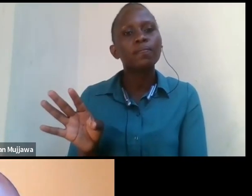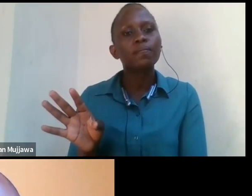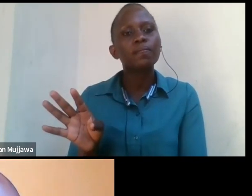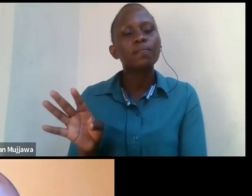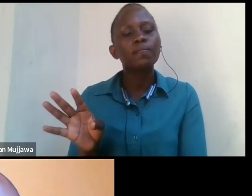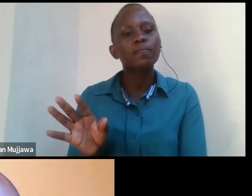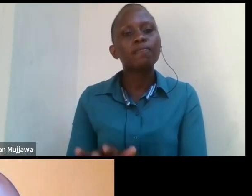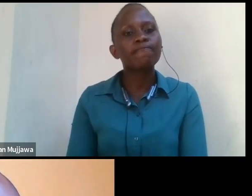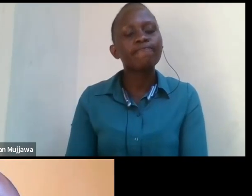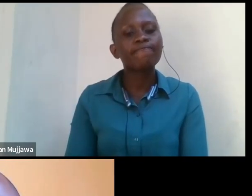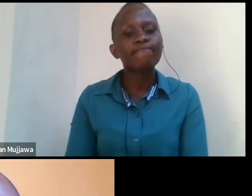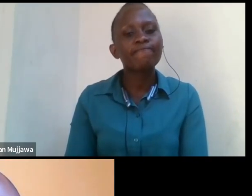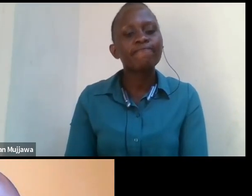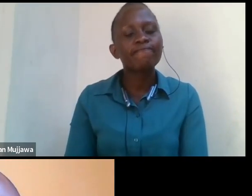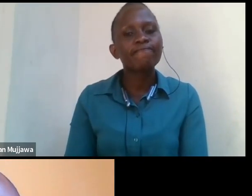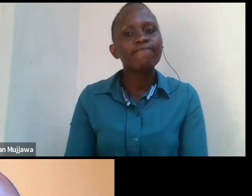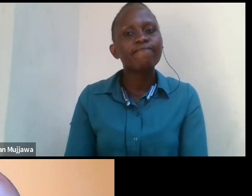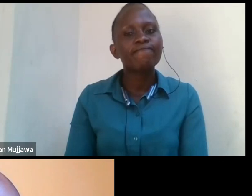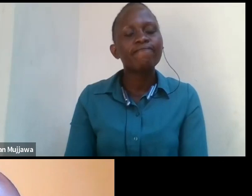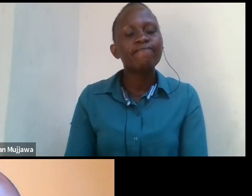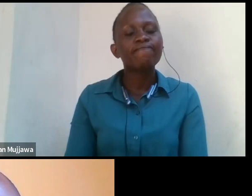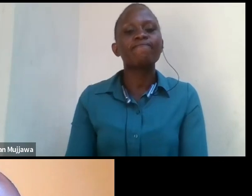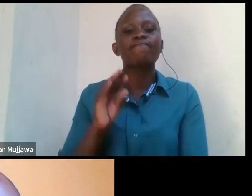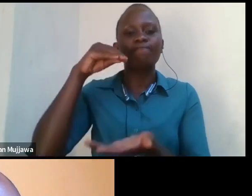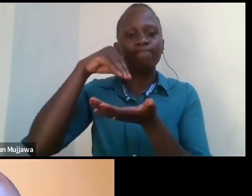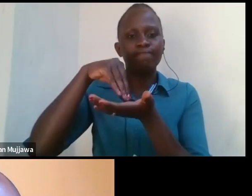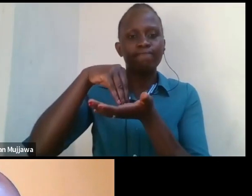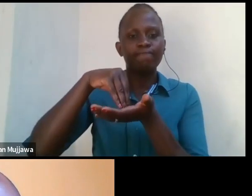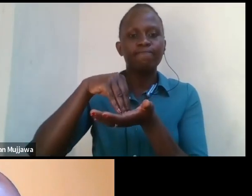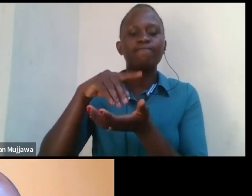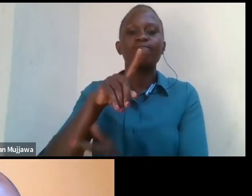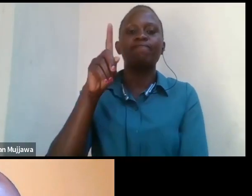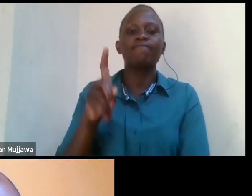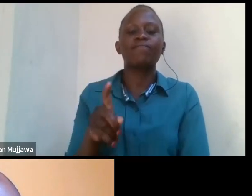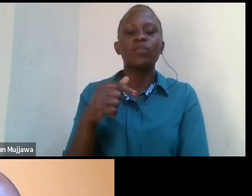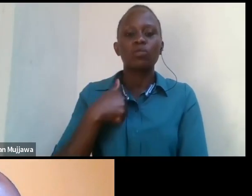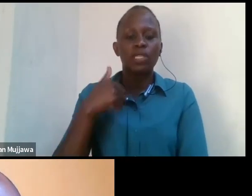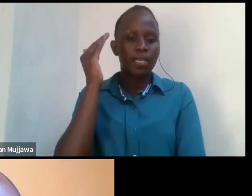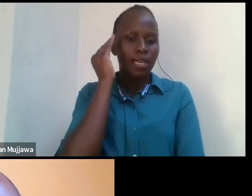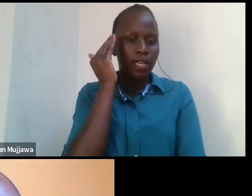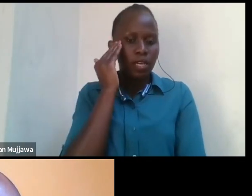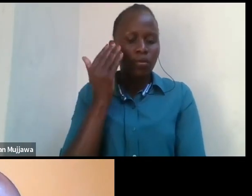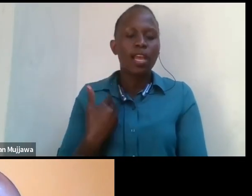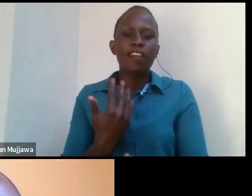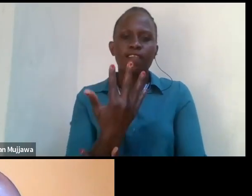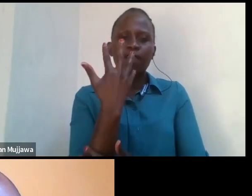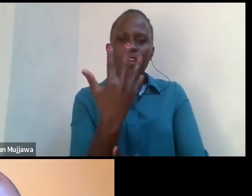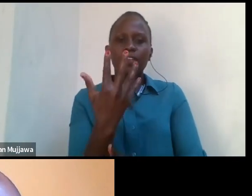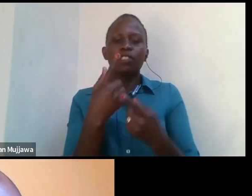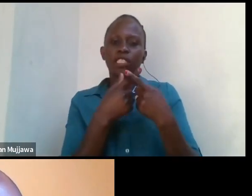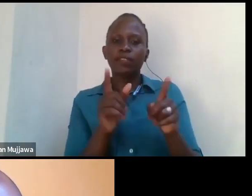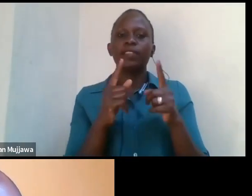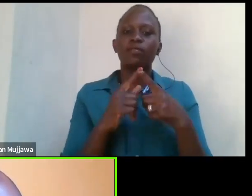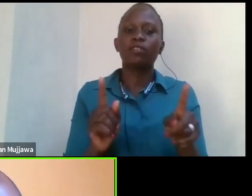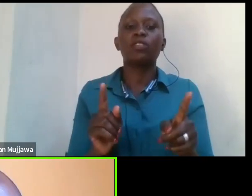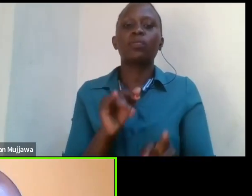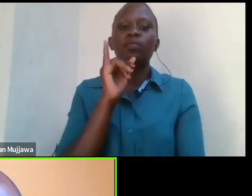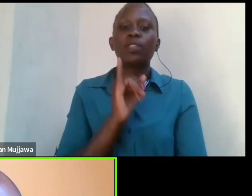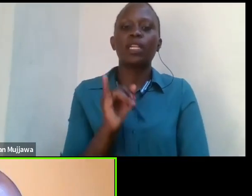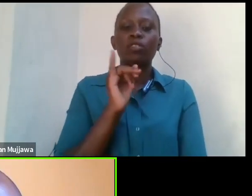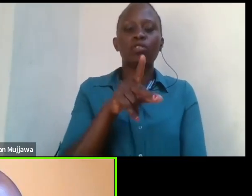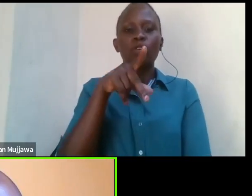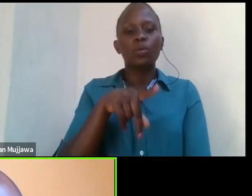If I can rephrase it slightly. I know that there's about 5 different types of intellectual property. That's right. And that